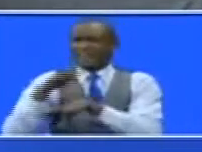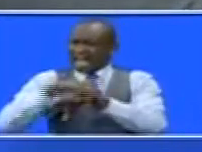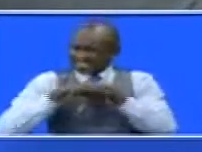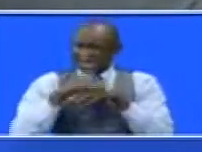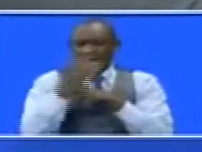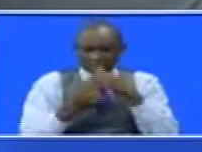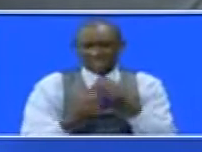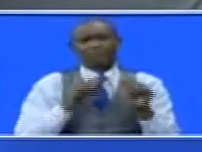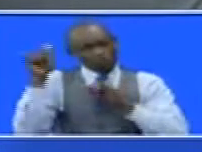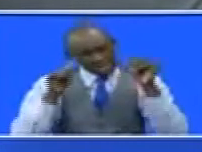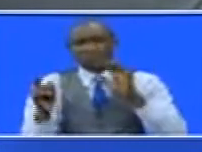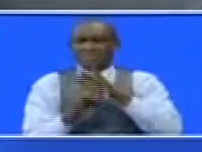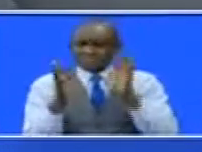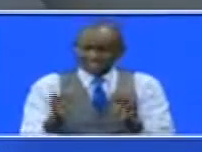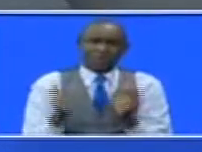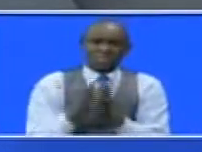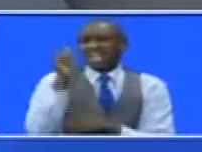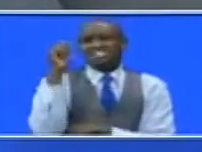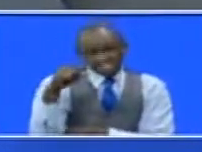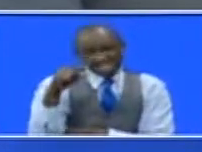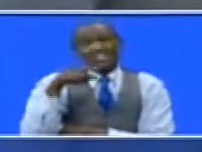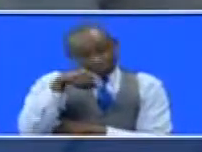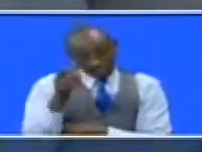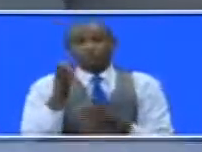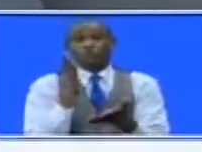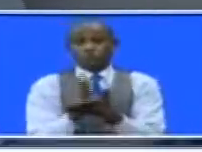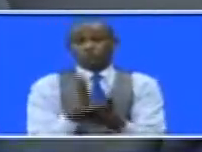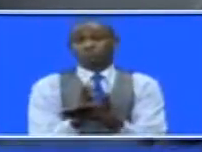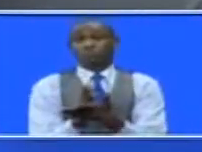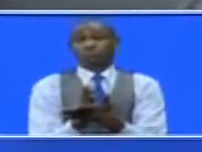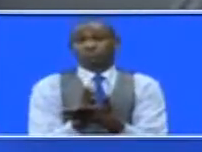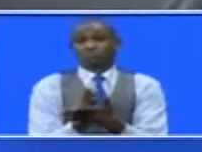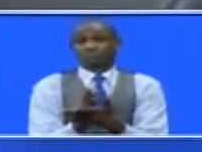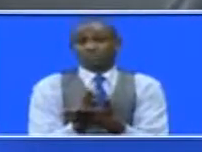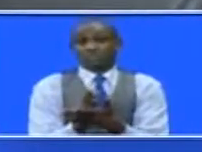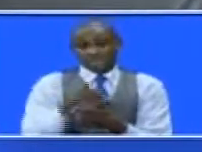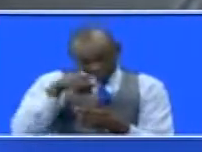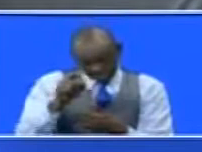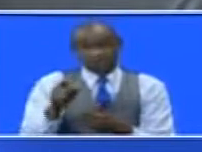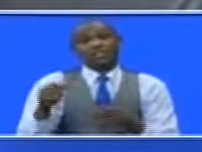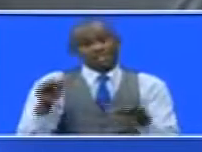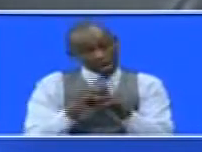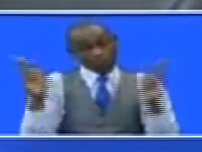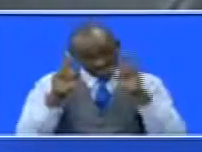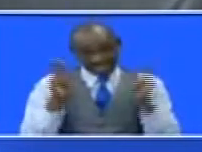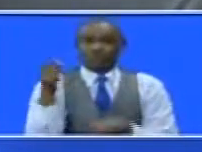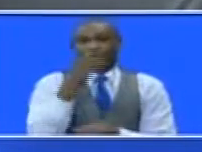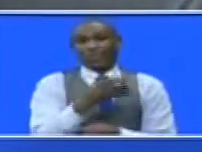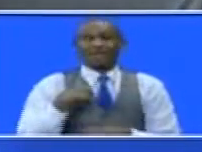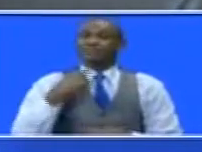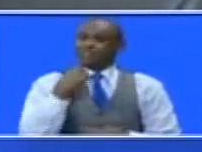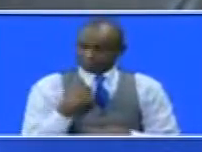foreign ministers and attorney generals have carried their instruments for withdrawal. But I can speak for